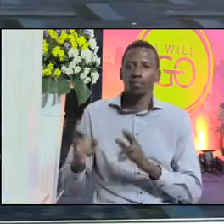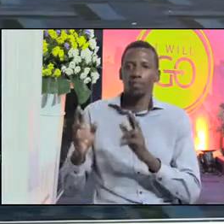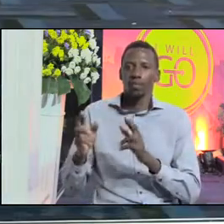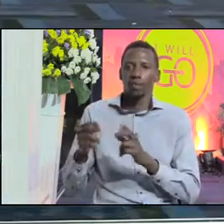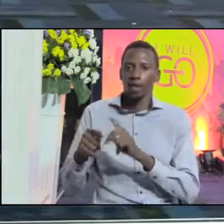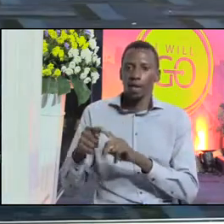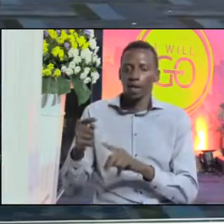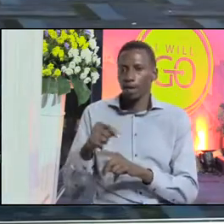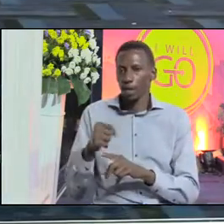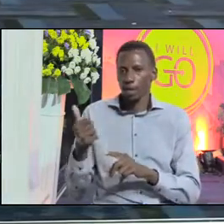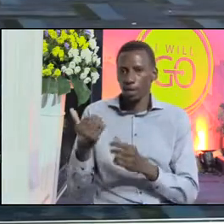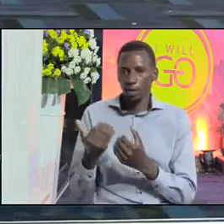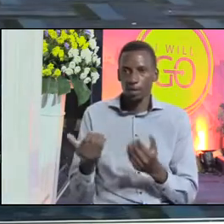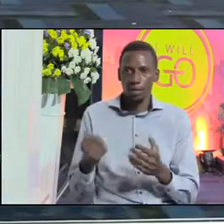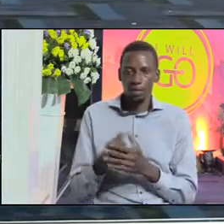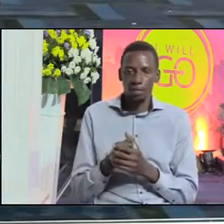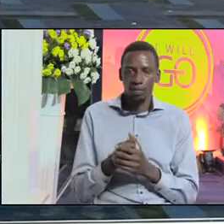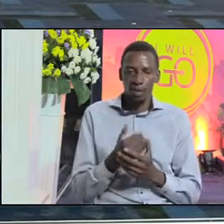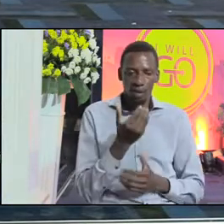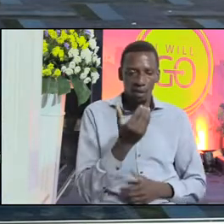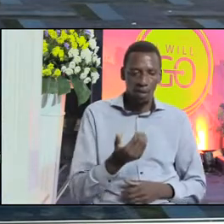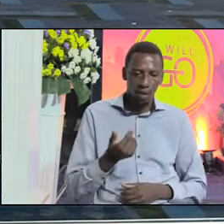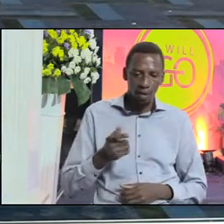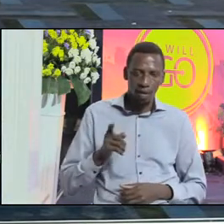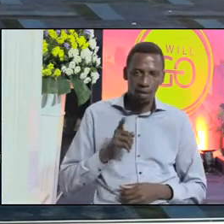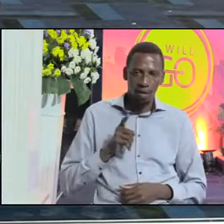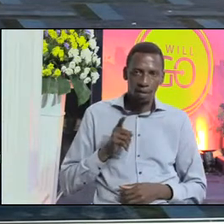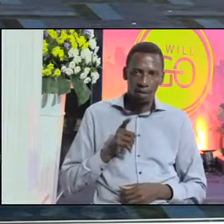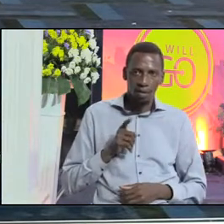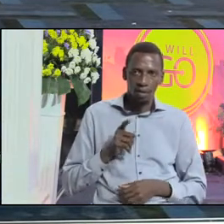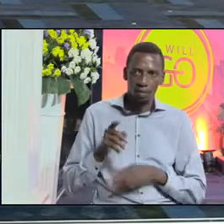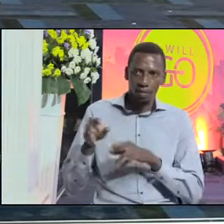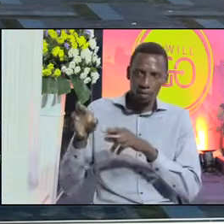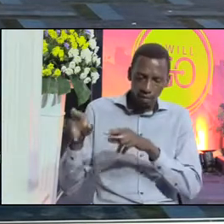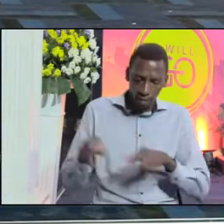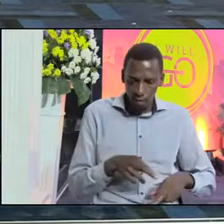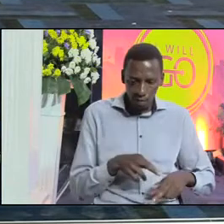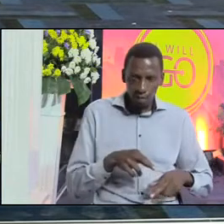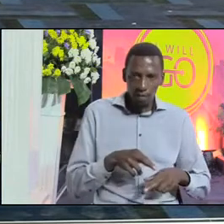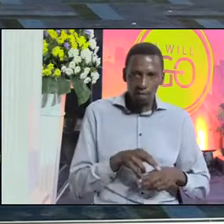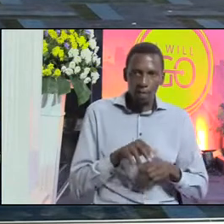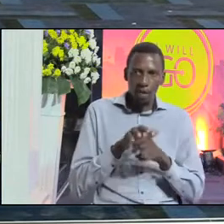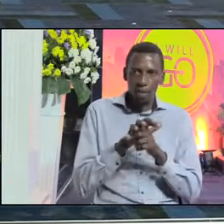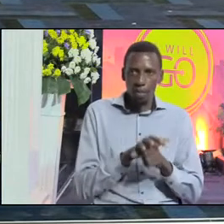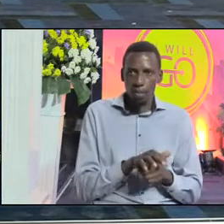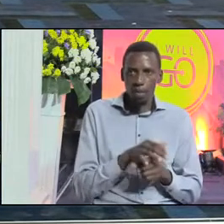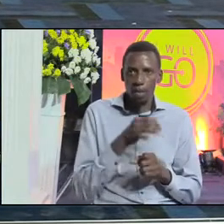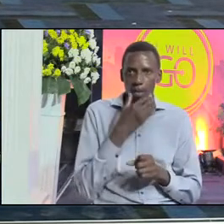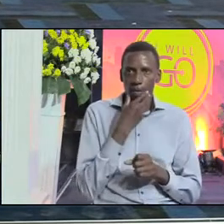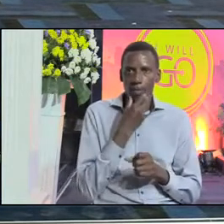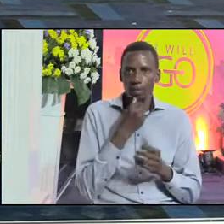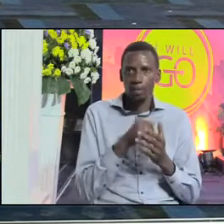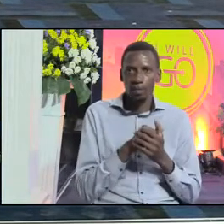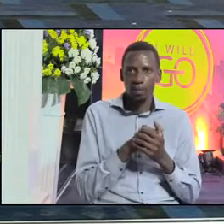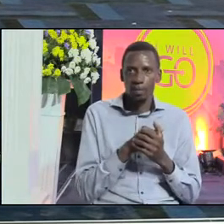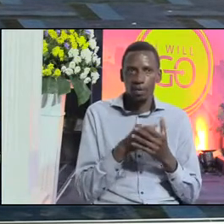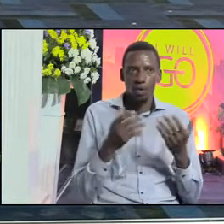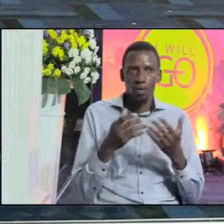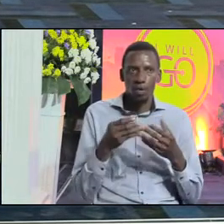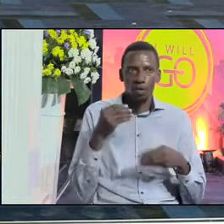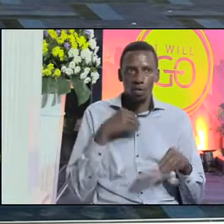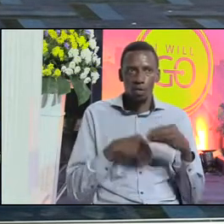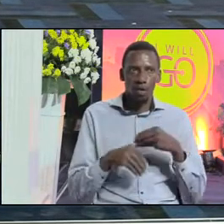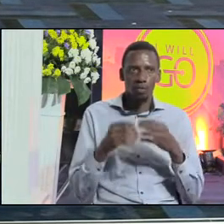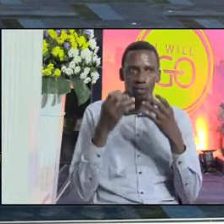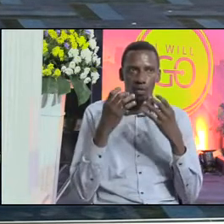The Rome of young girls being raped by cruel and godless men. The Rome where corruption is rife